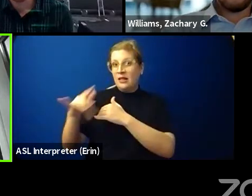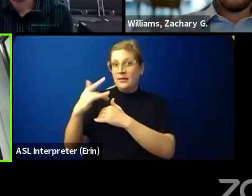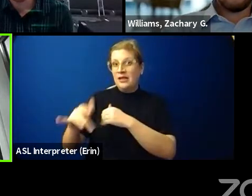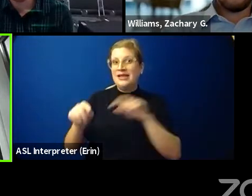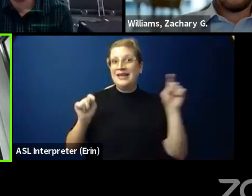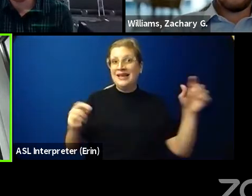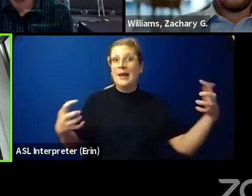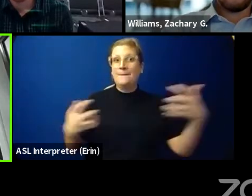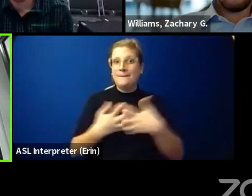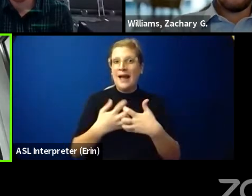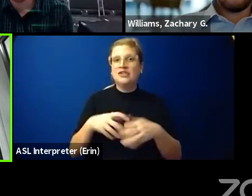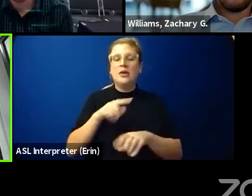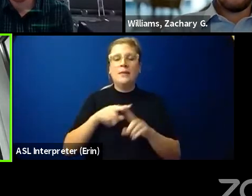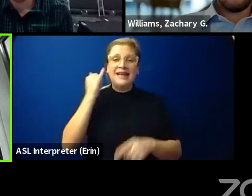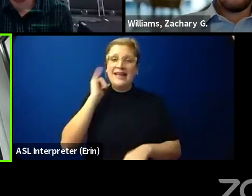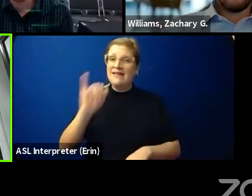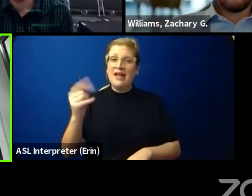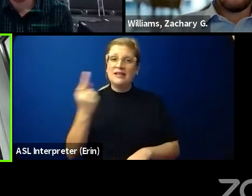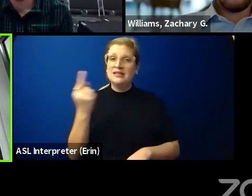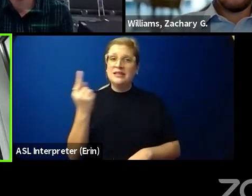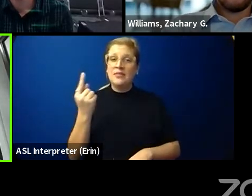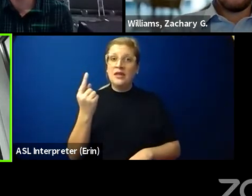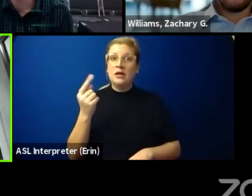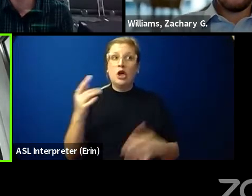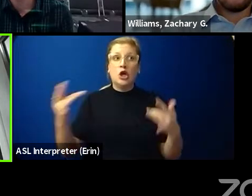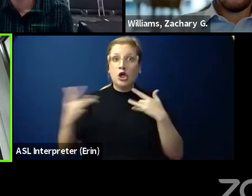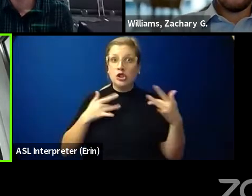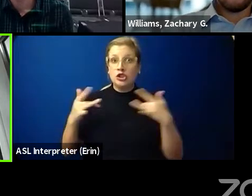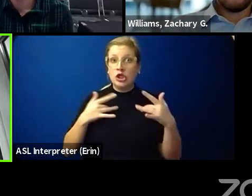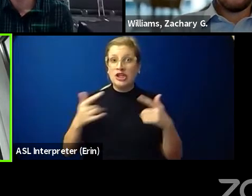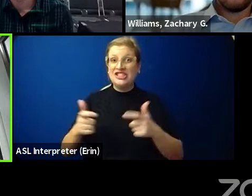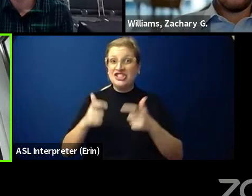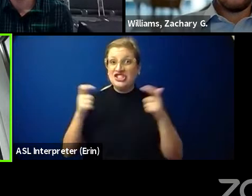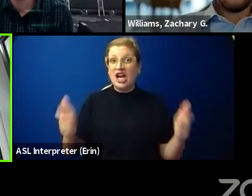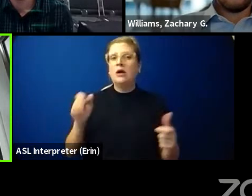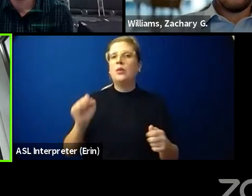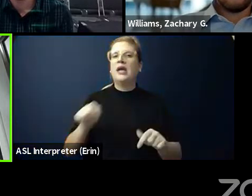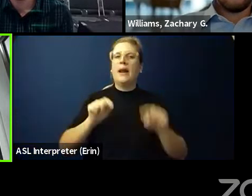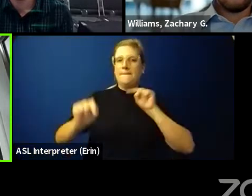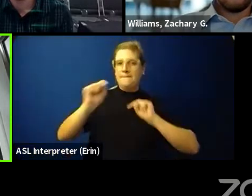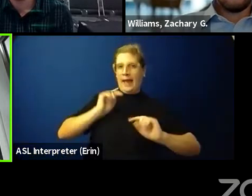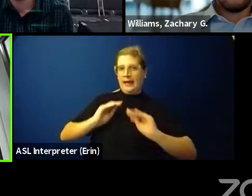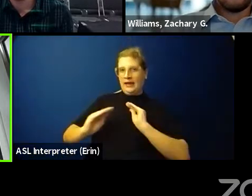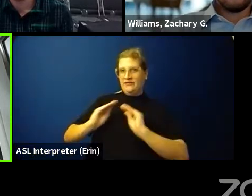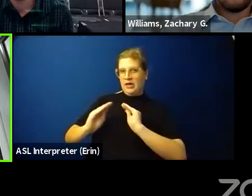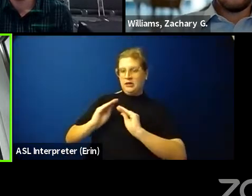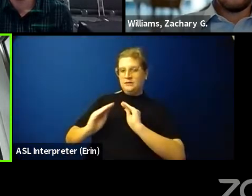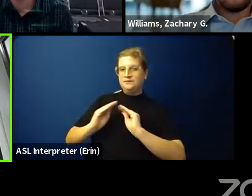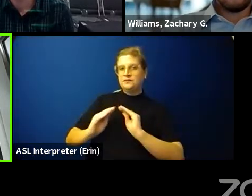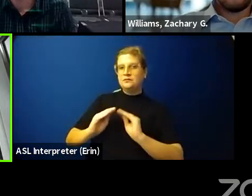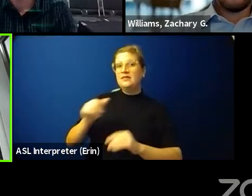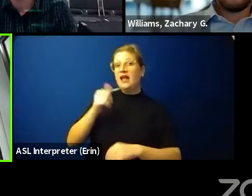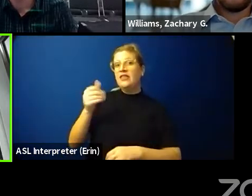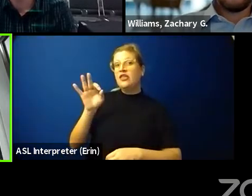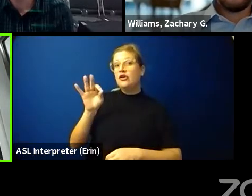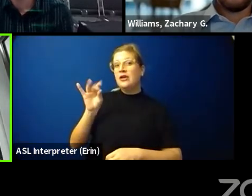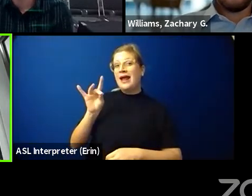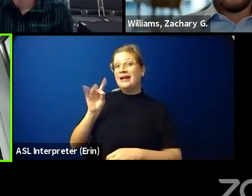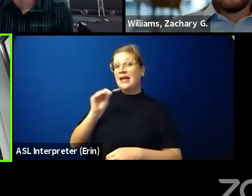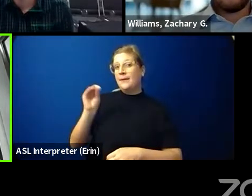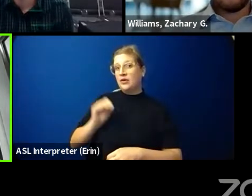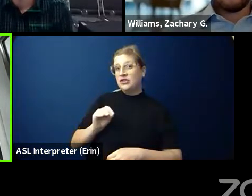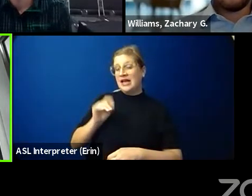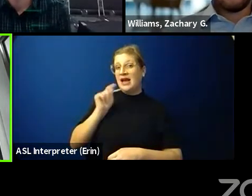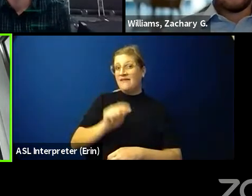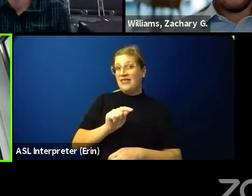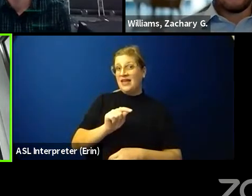something that really is a sticking point that's that much of a concern, we can obviously backtrack on that, and we can build the other 98% of this massing